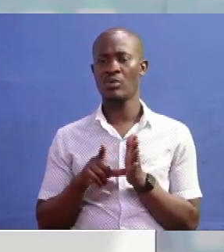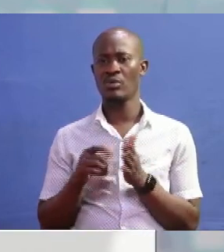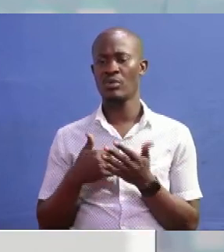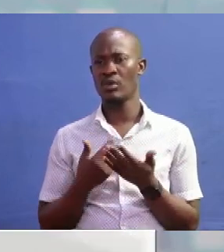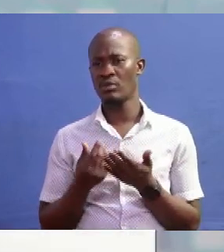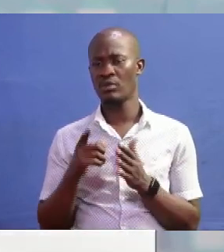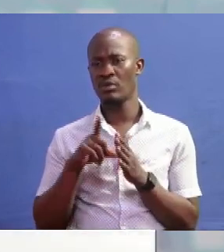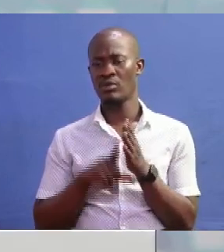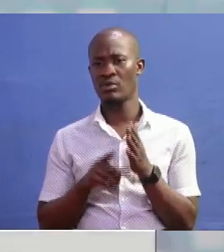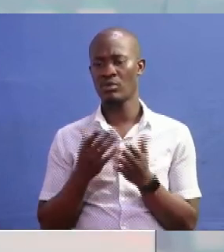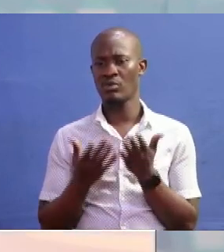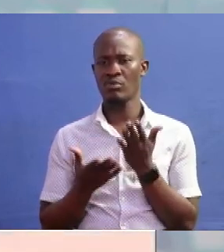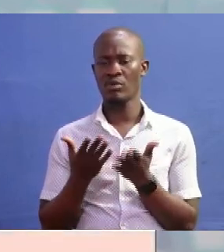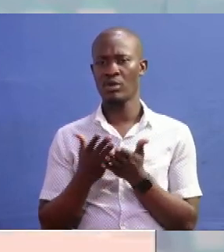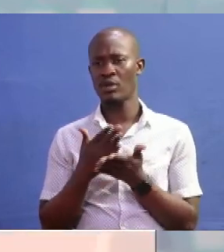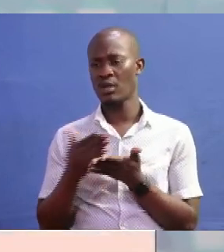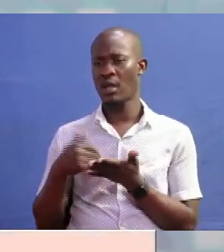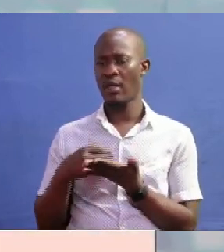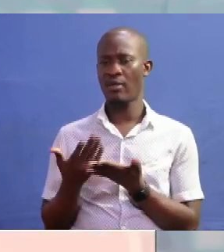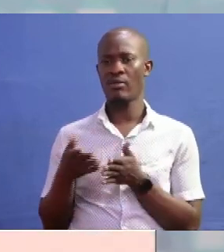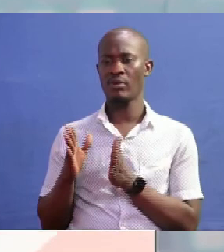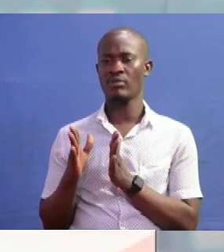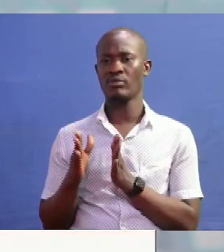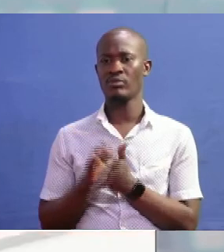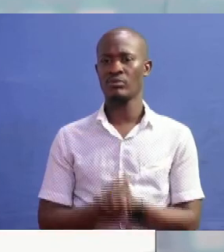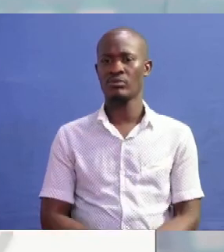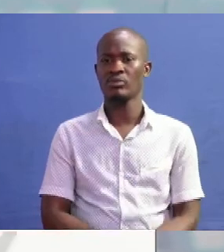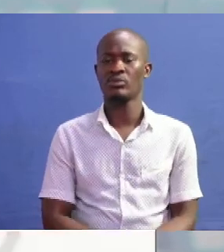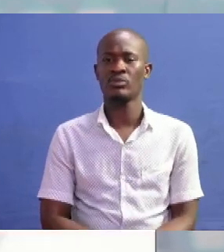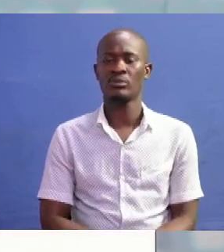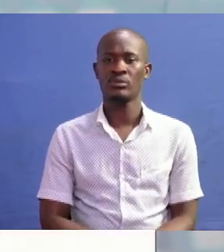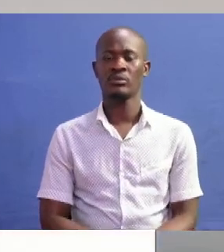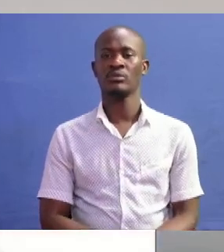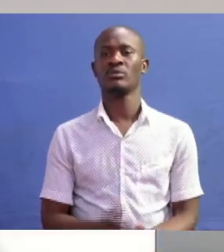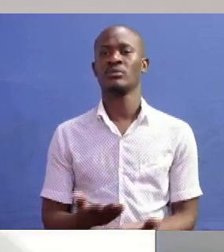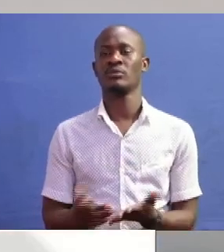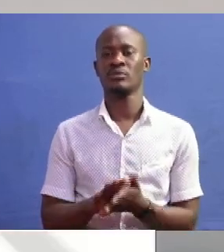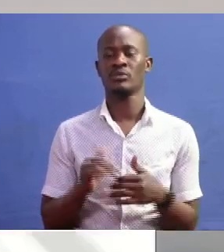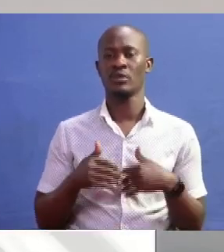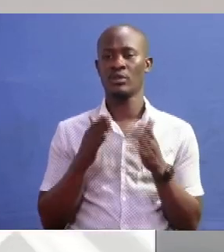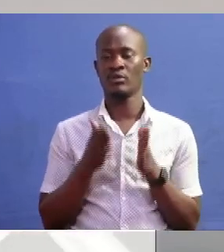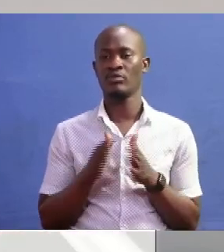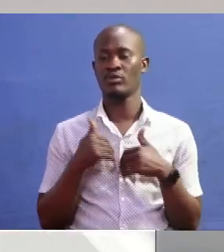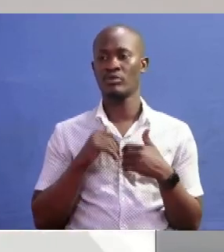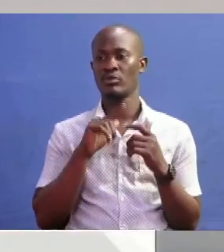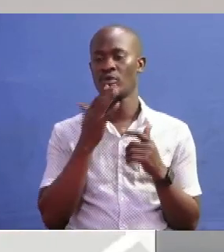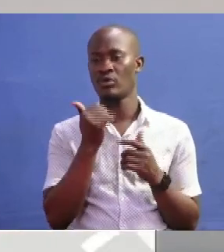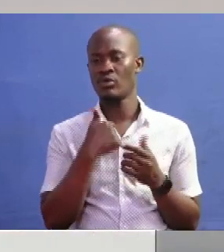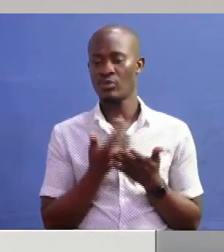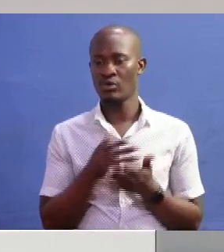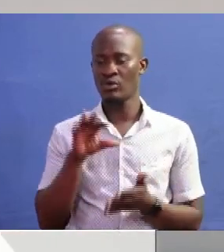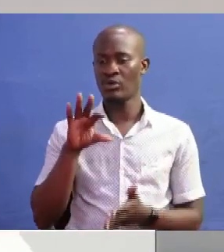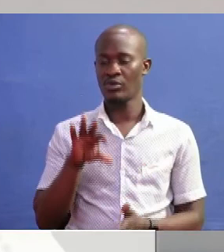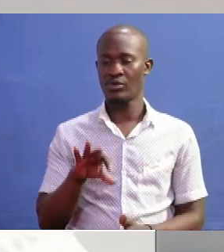quite lower compared to other alternatives. Yes. All right, maybe the person who asked that question wanted